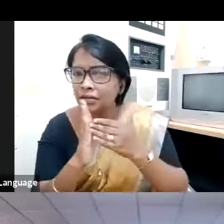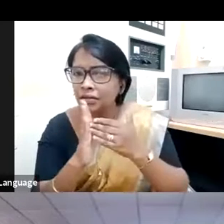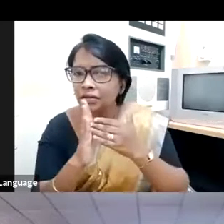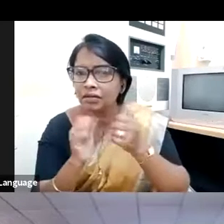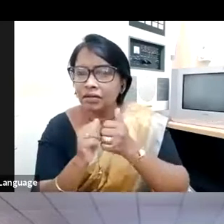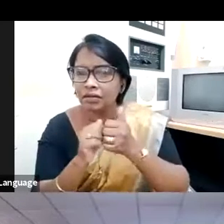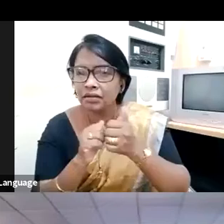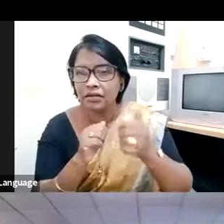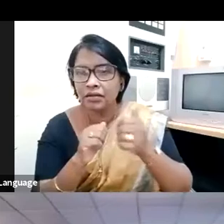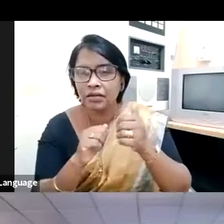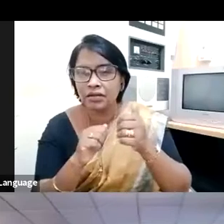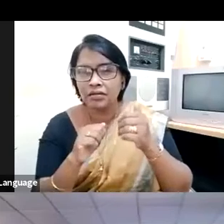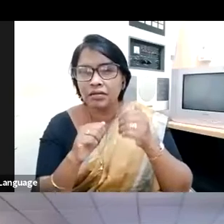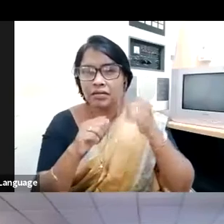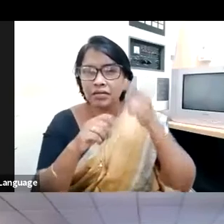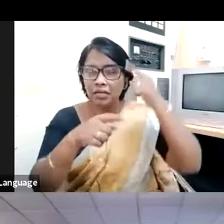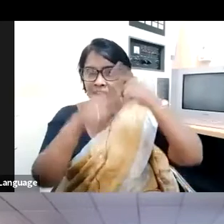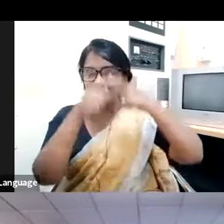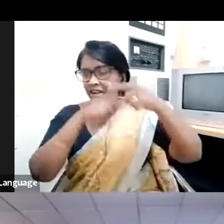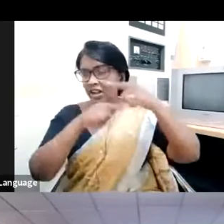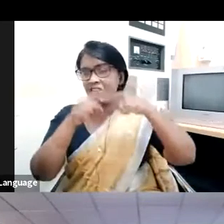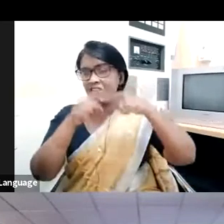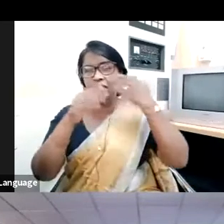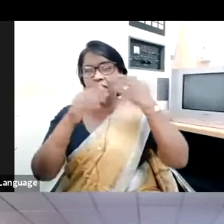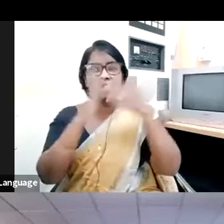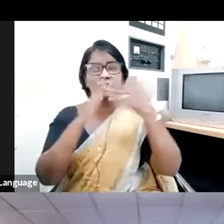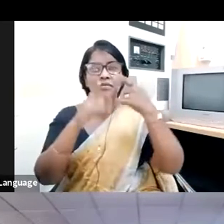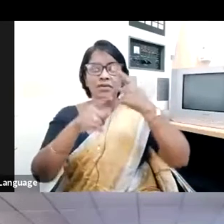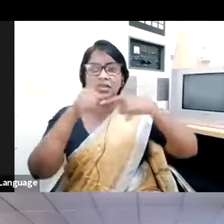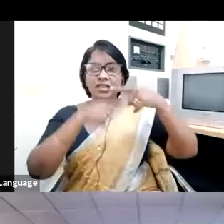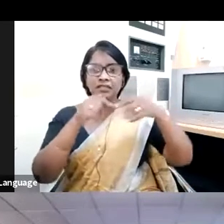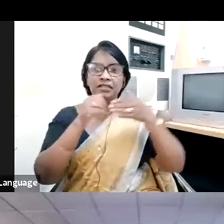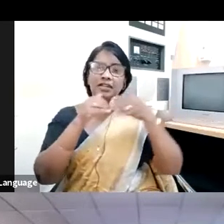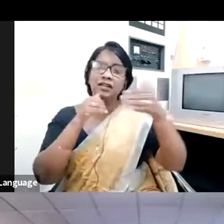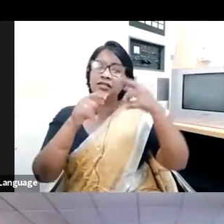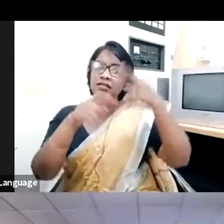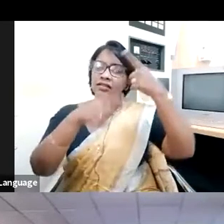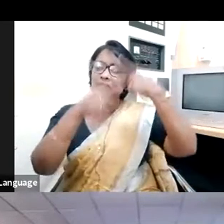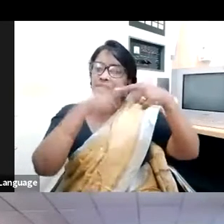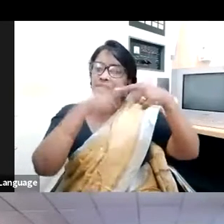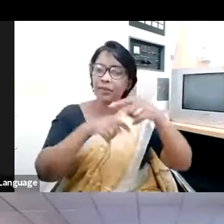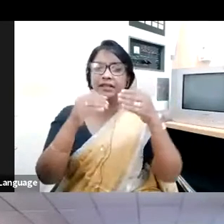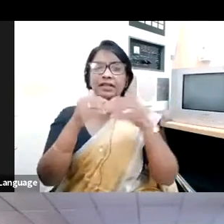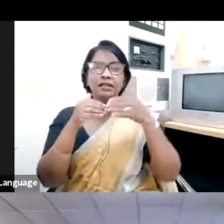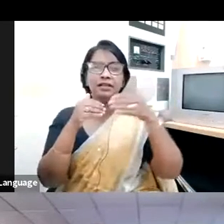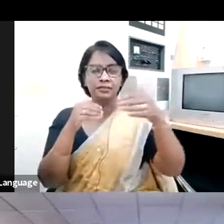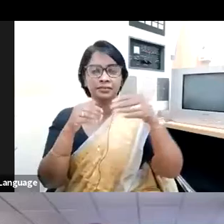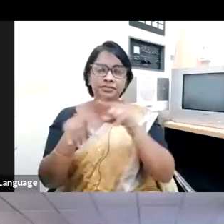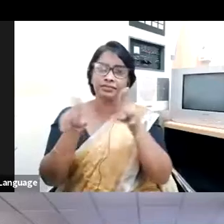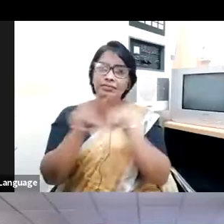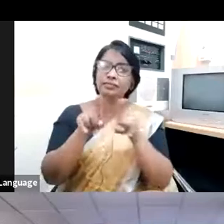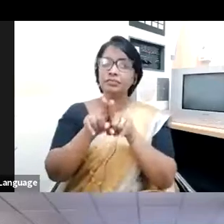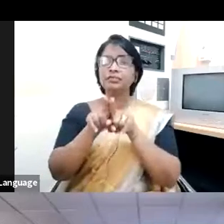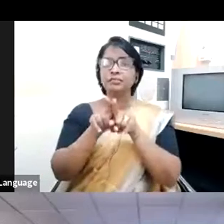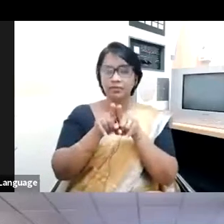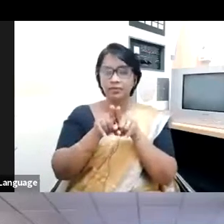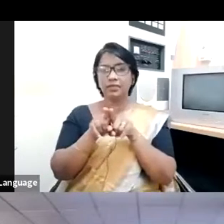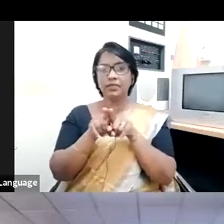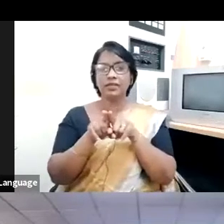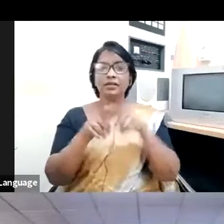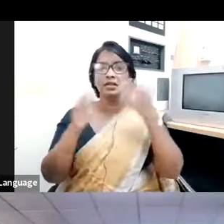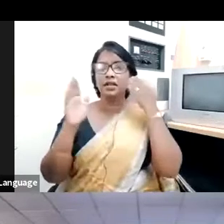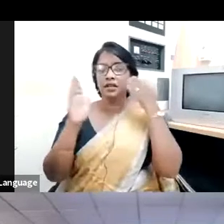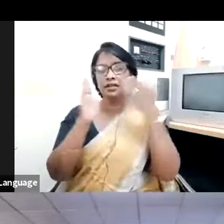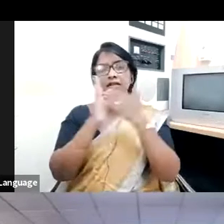of leadership has in our hands a part of the solution. So I think we can do and we must do whatever